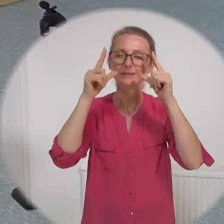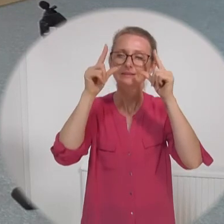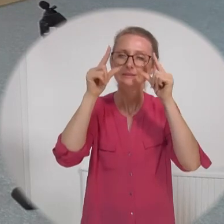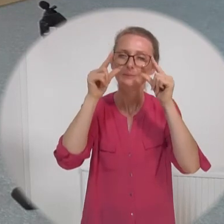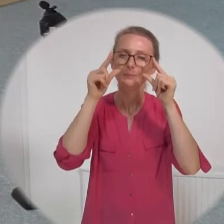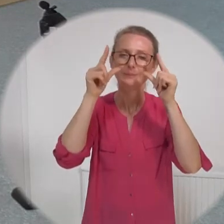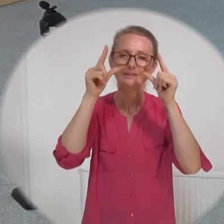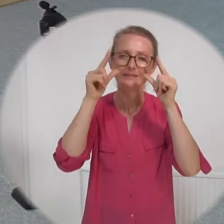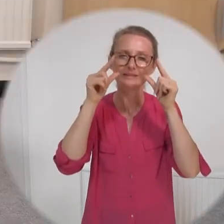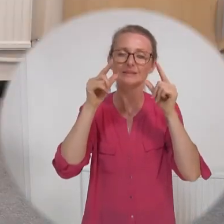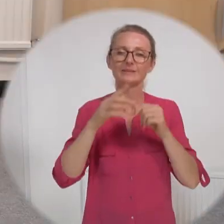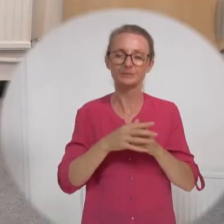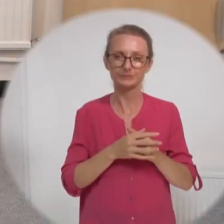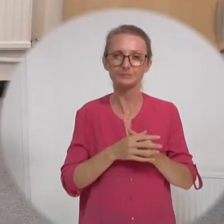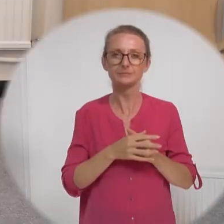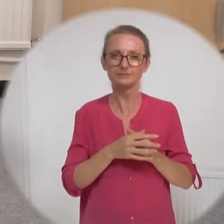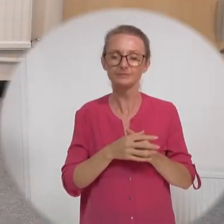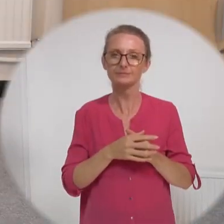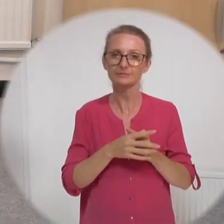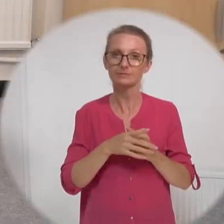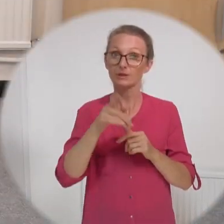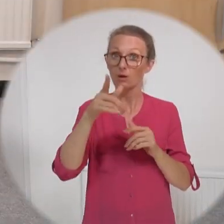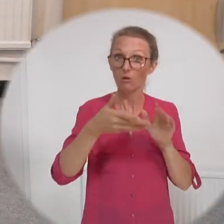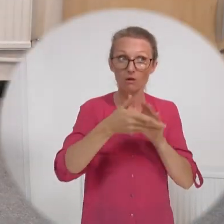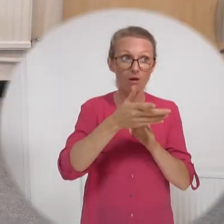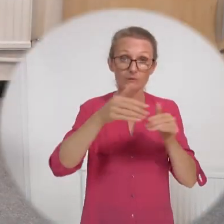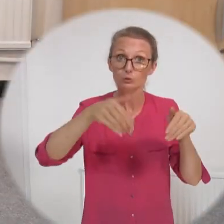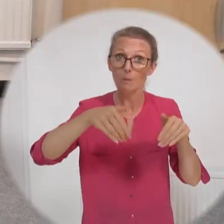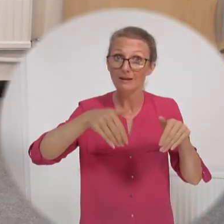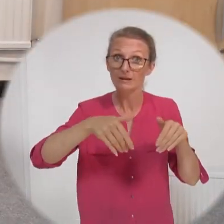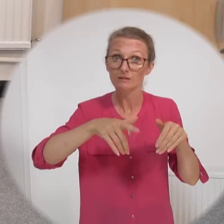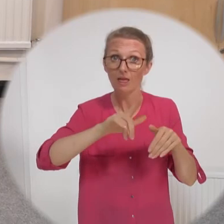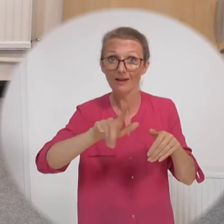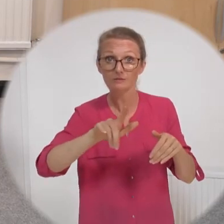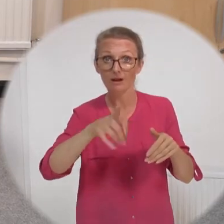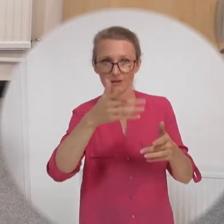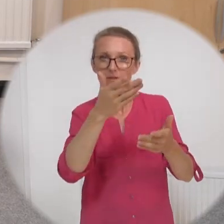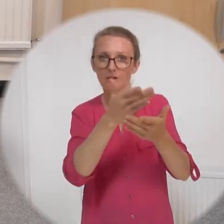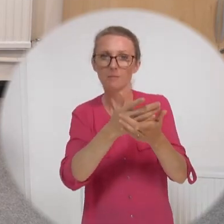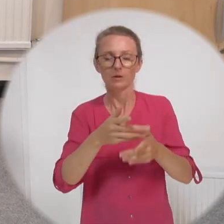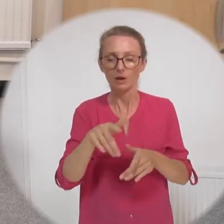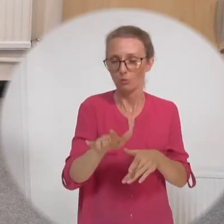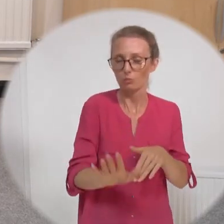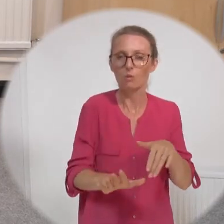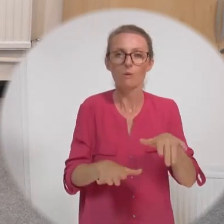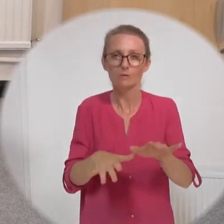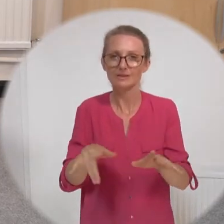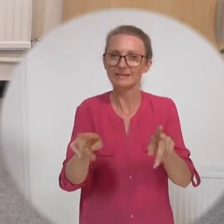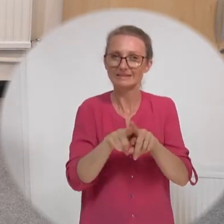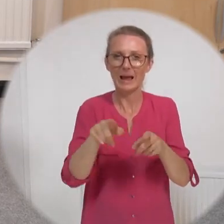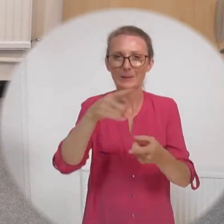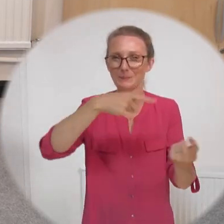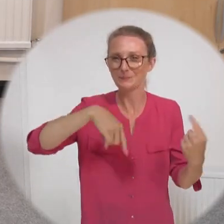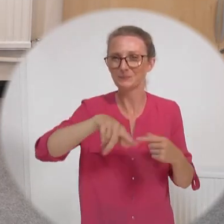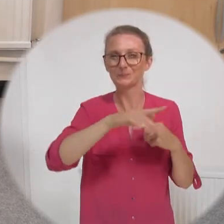So next time you're walking to the shops or walking around the supermarket, this is how you do it now. Daily life